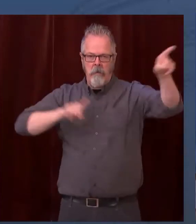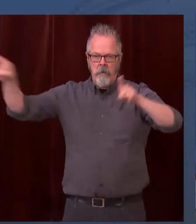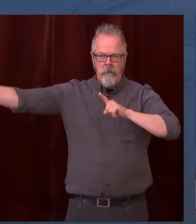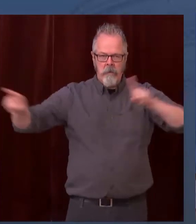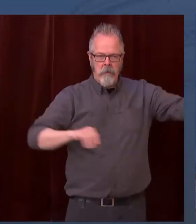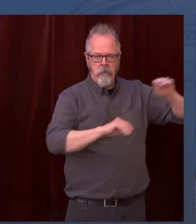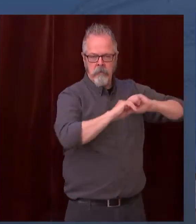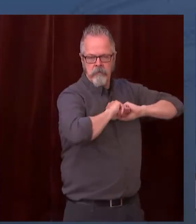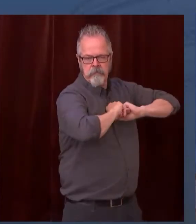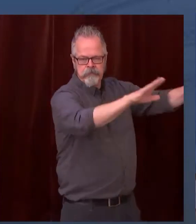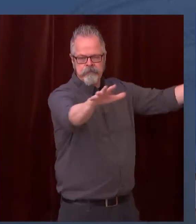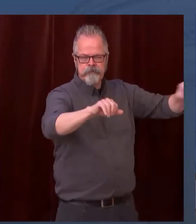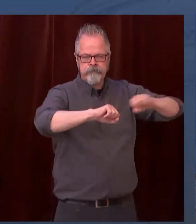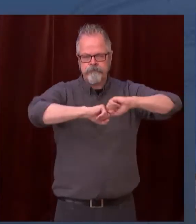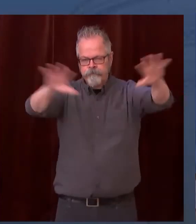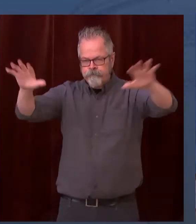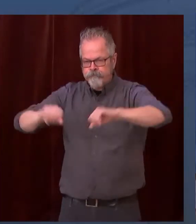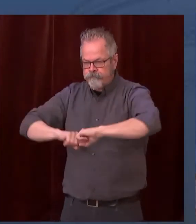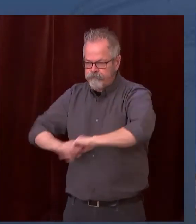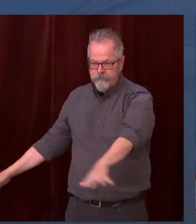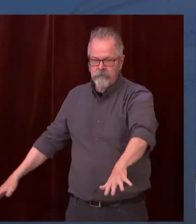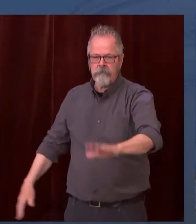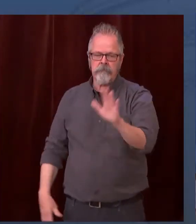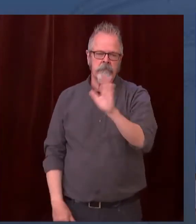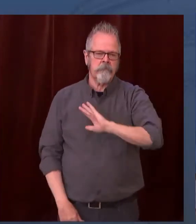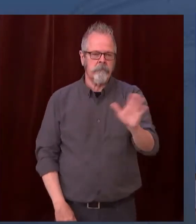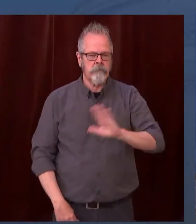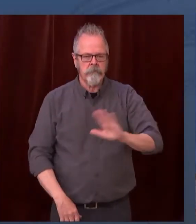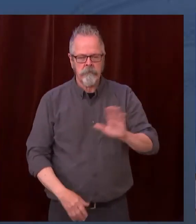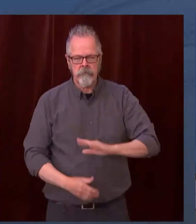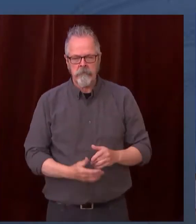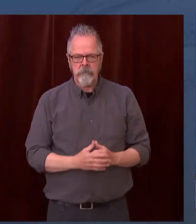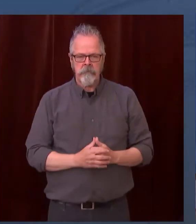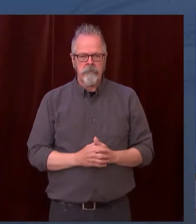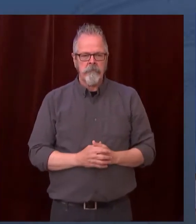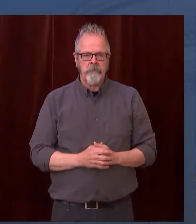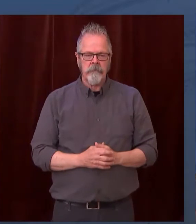heard from 3 or 4 mayors that they suggested we do this.